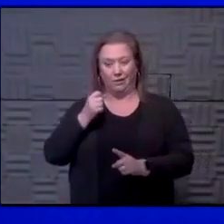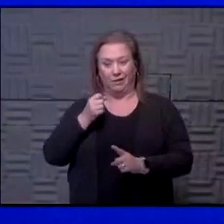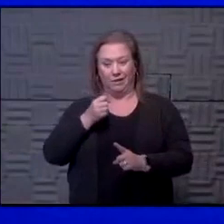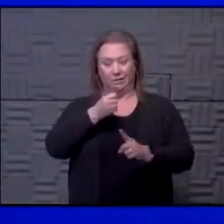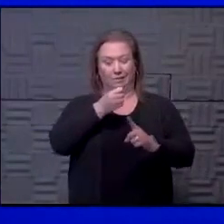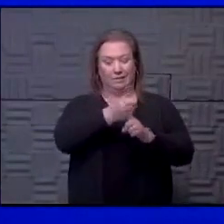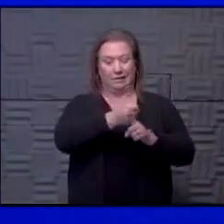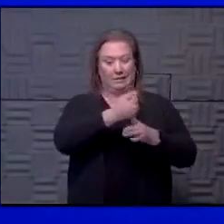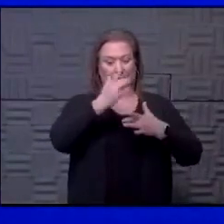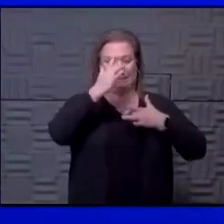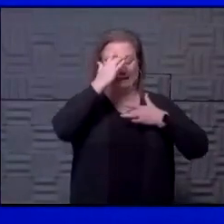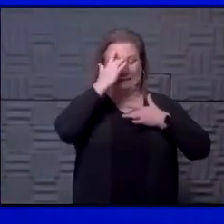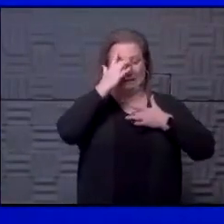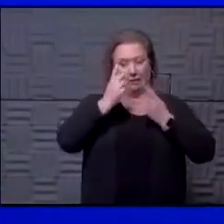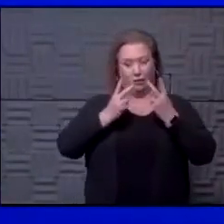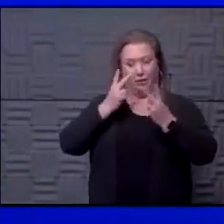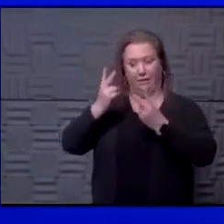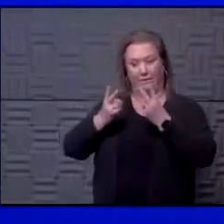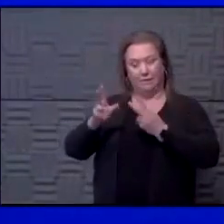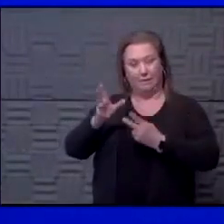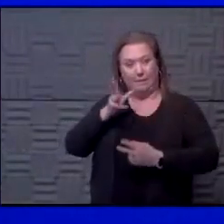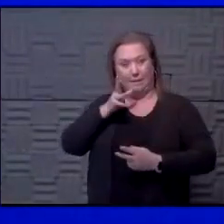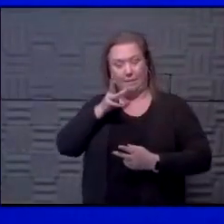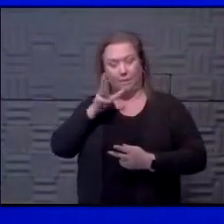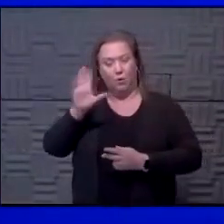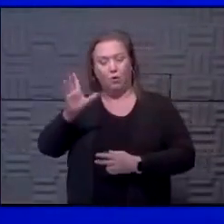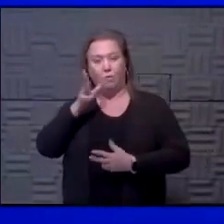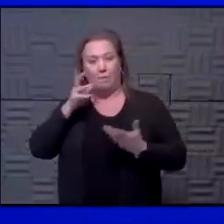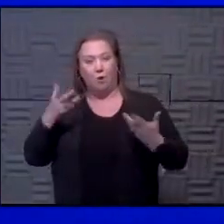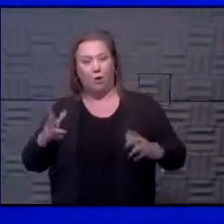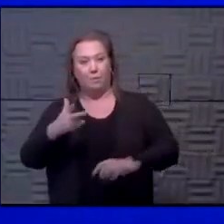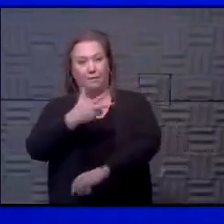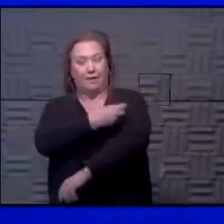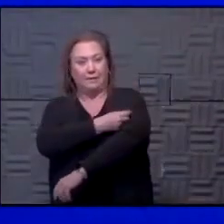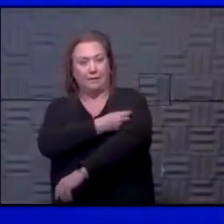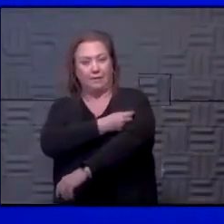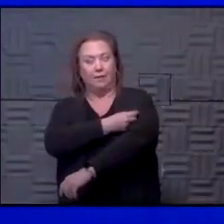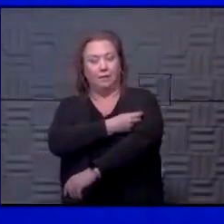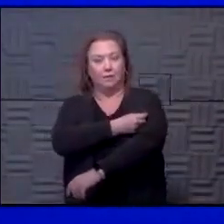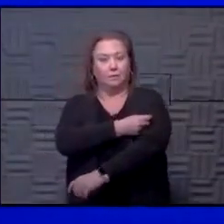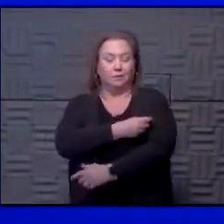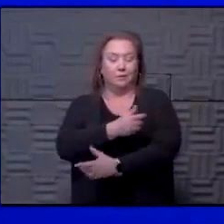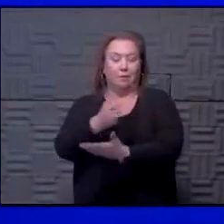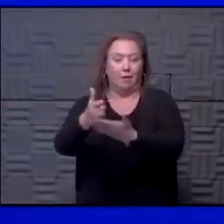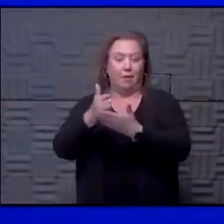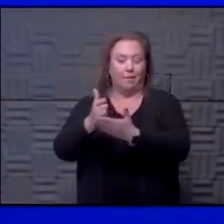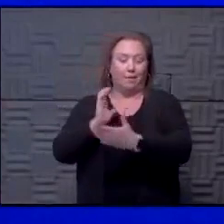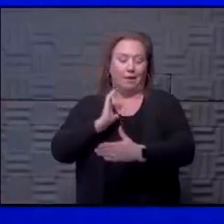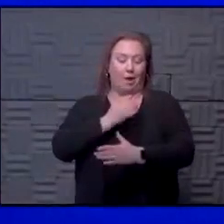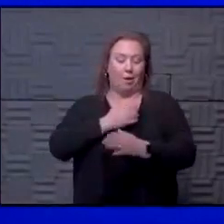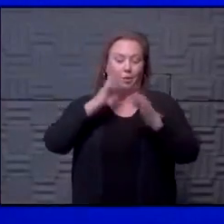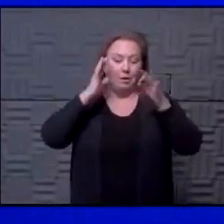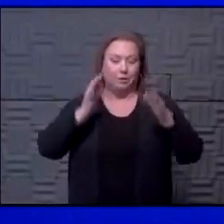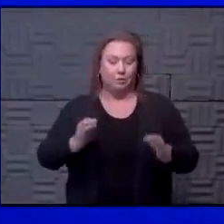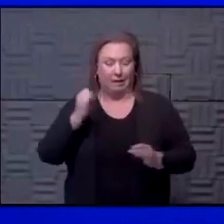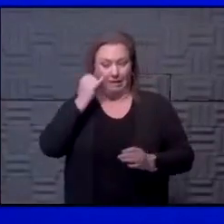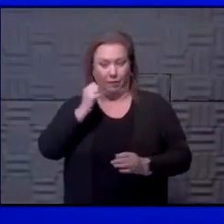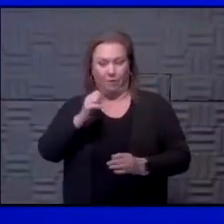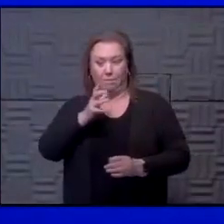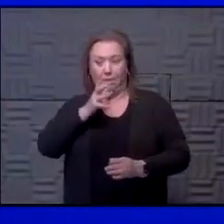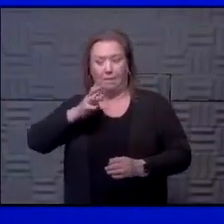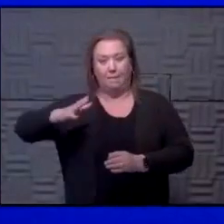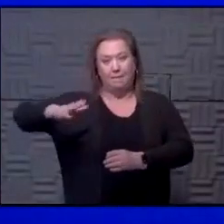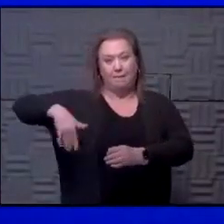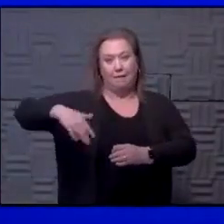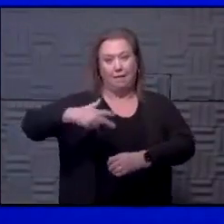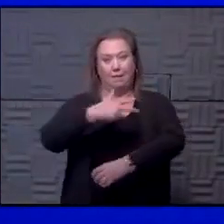go see her mom? Now, her mom's been fully vaccinated. So that actually figured into our decision. So had her mom not been vaccinated,